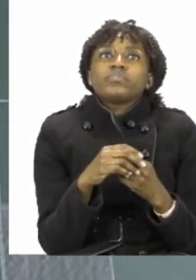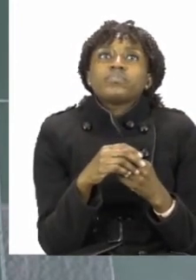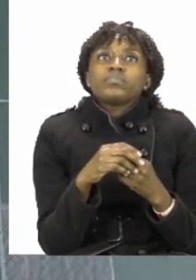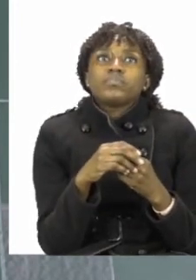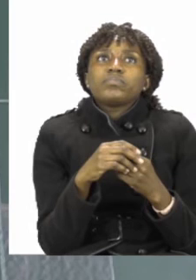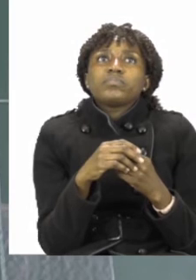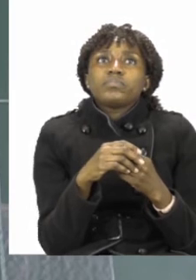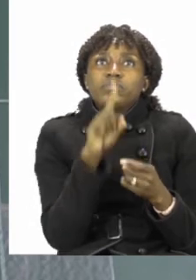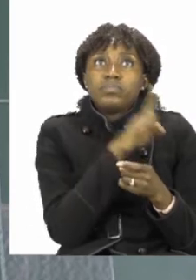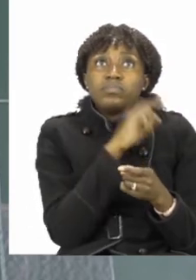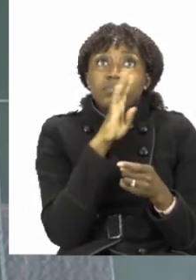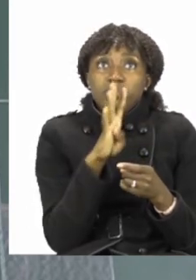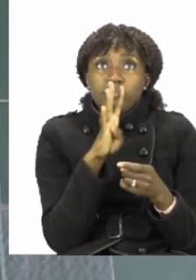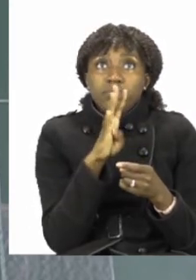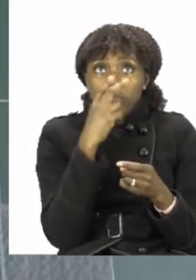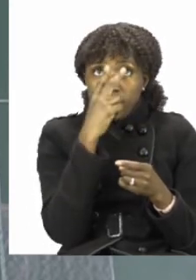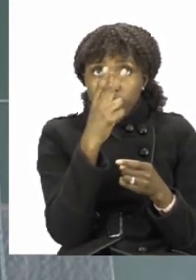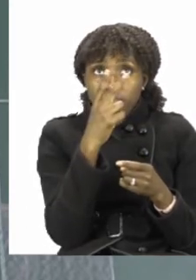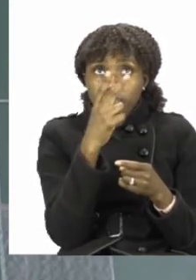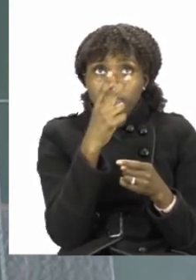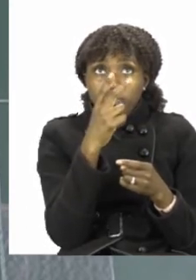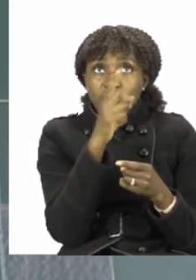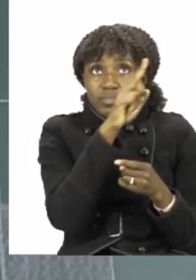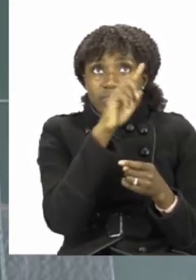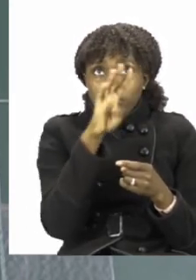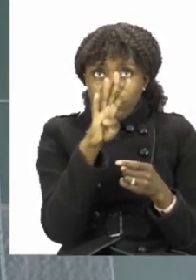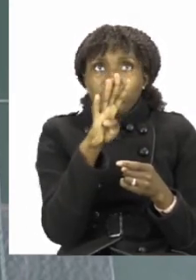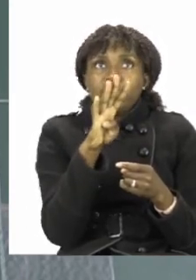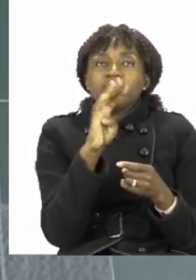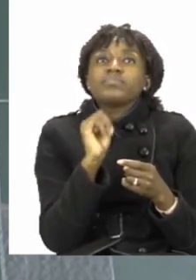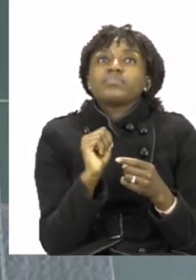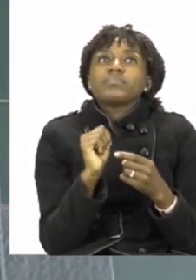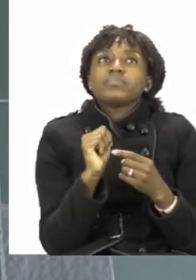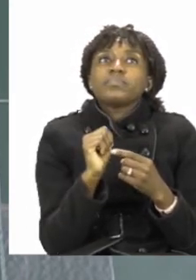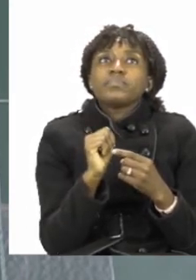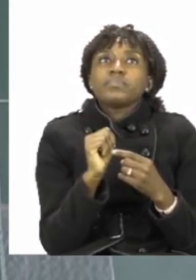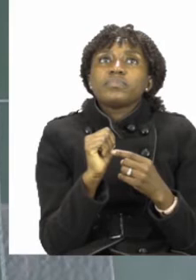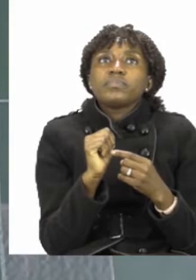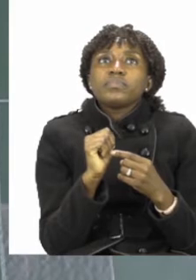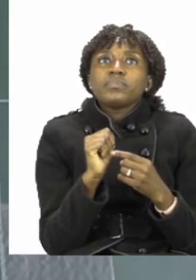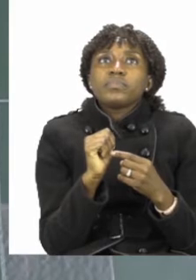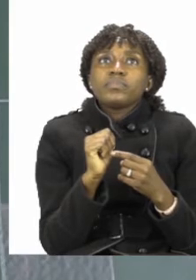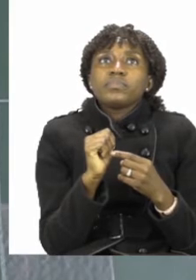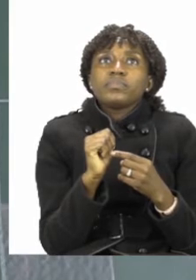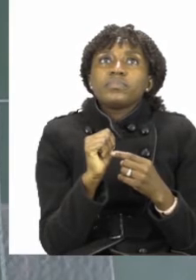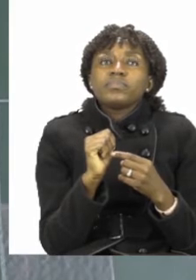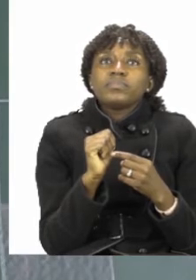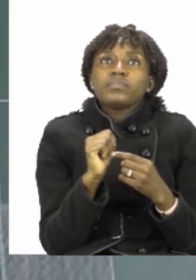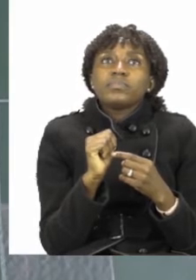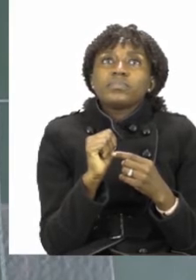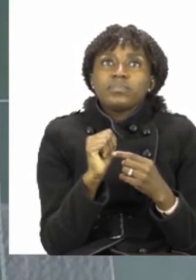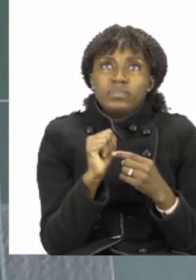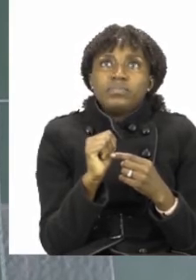there are 14 learners and our number goes all the way up to 14, that means that all of